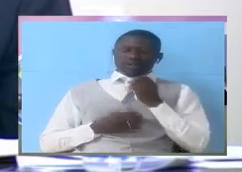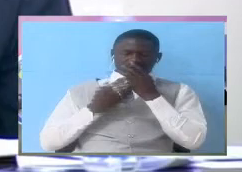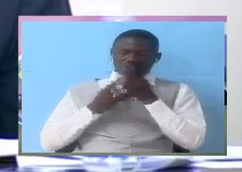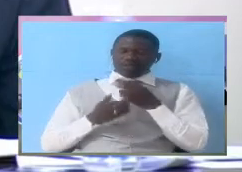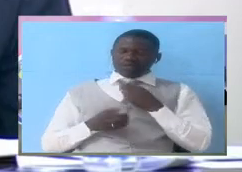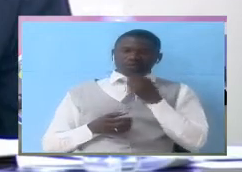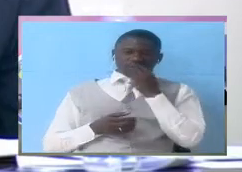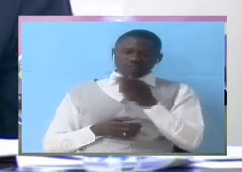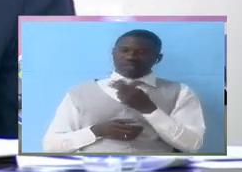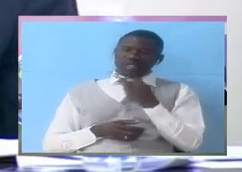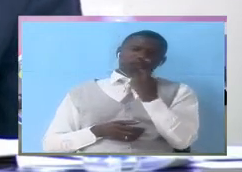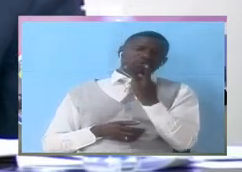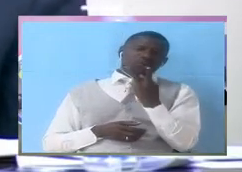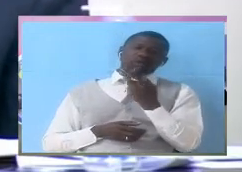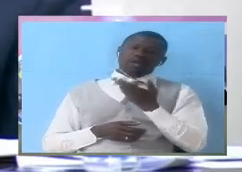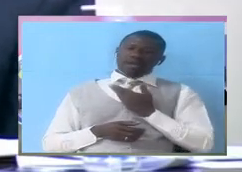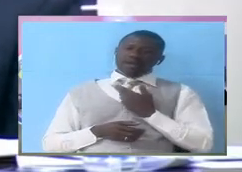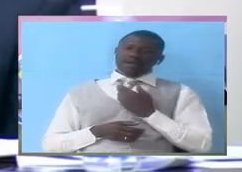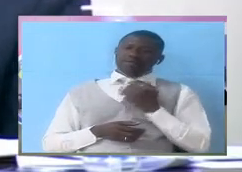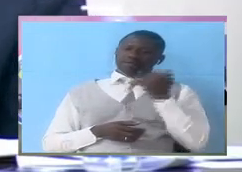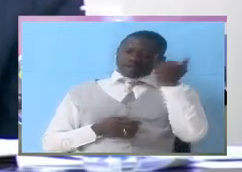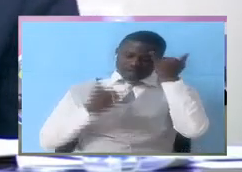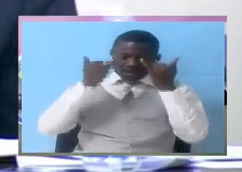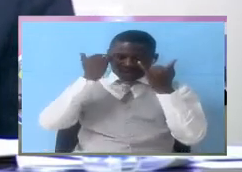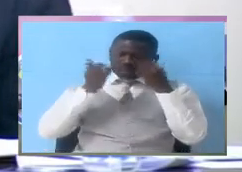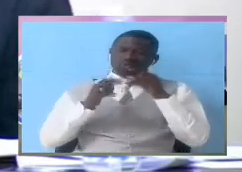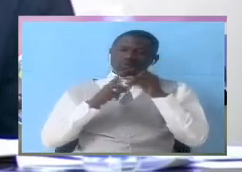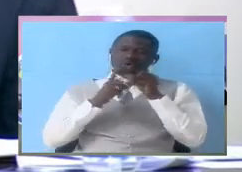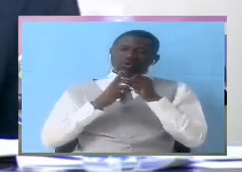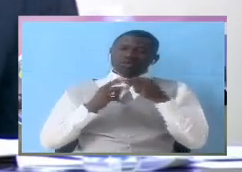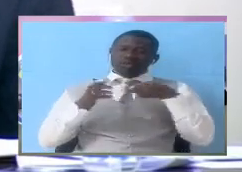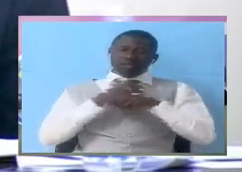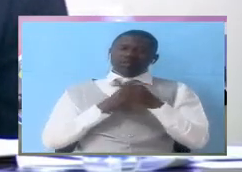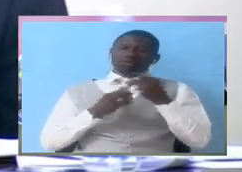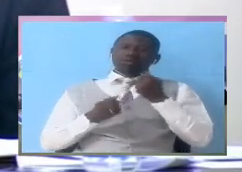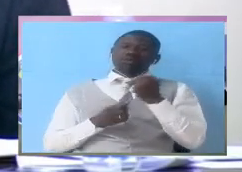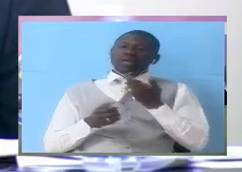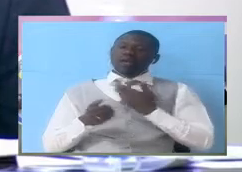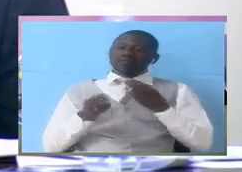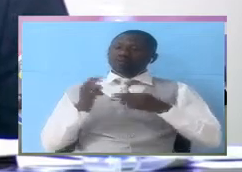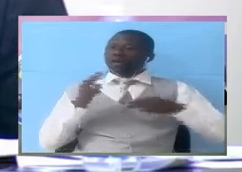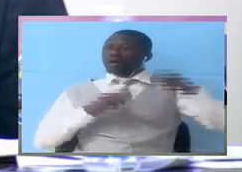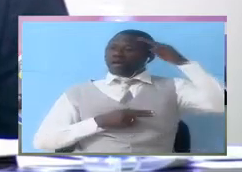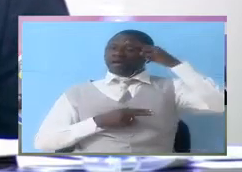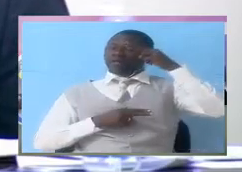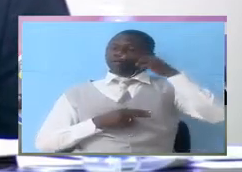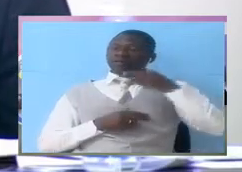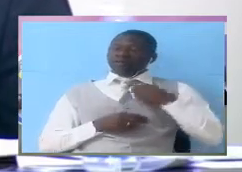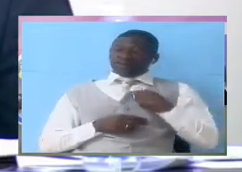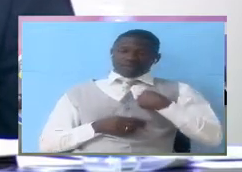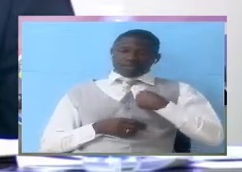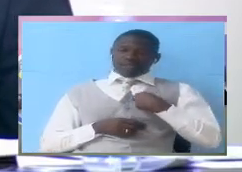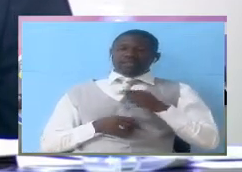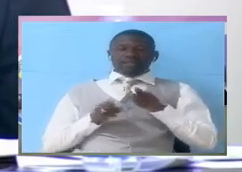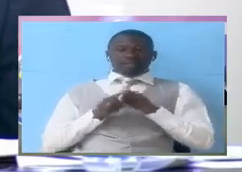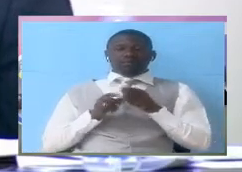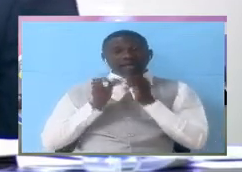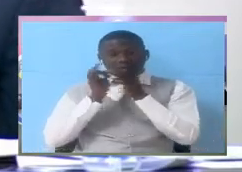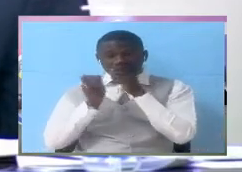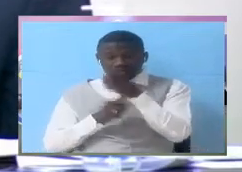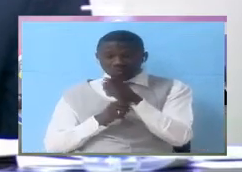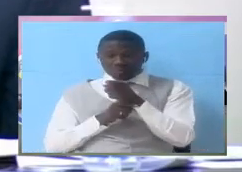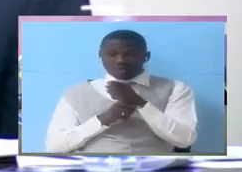bi parce que ñom ñaar la seen mahama gëna kowé manit ma won la ne Haidara Lang Tombong ma